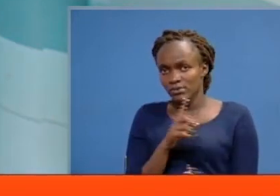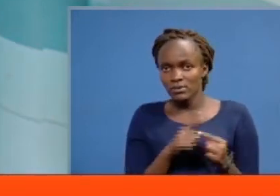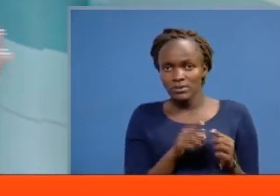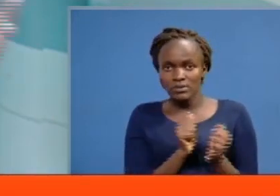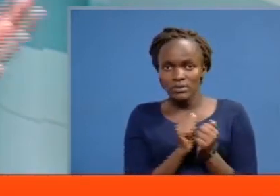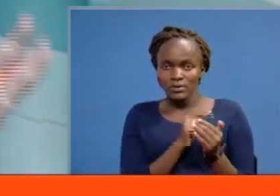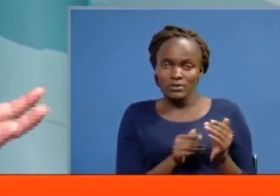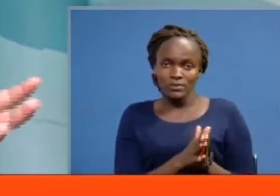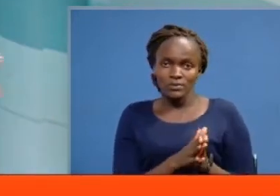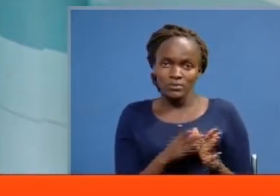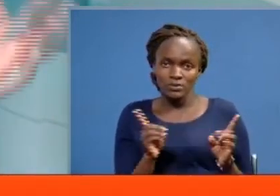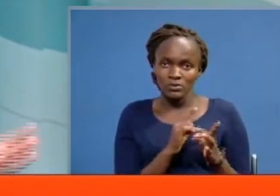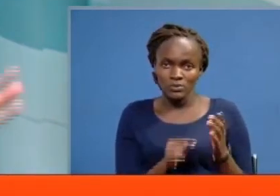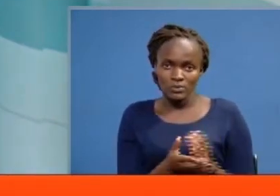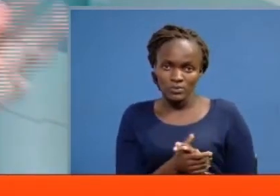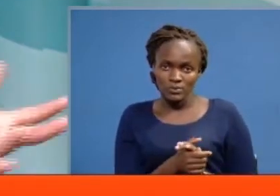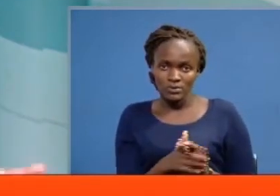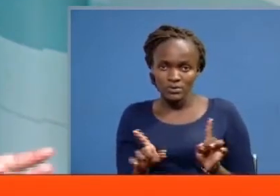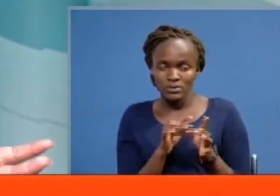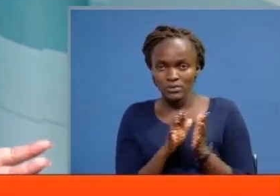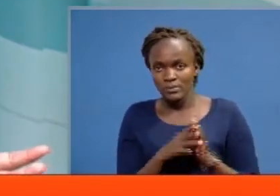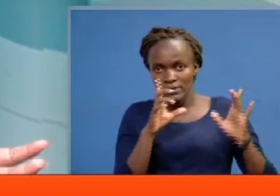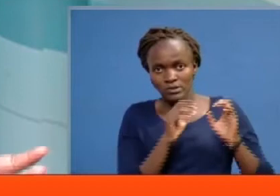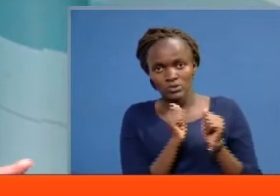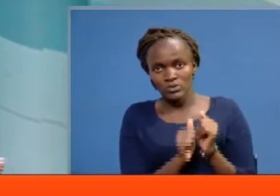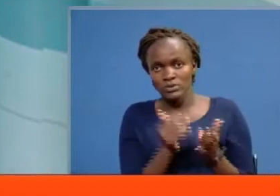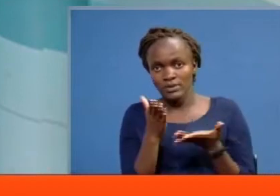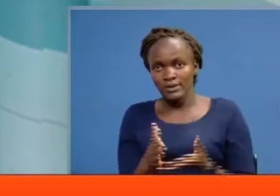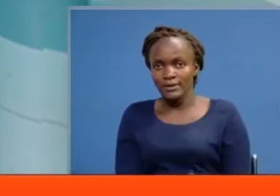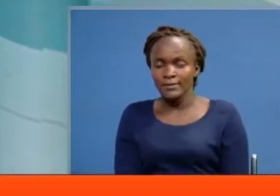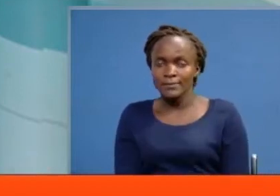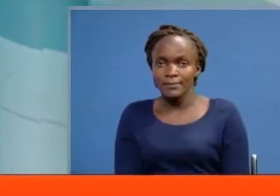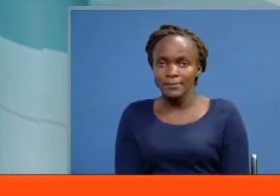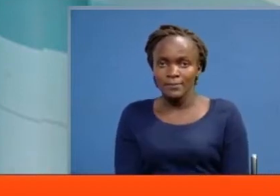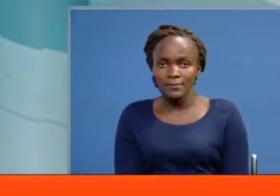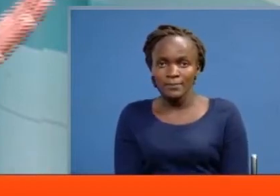with what have you done, what kind of a photo have you taken. Is it